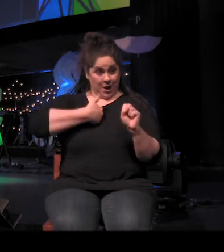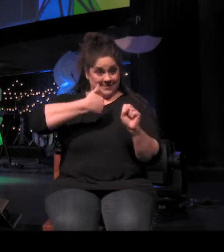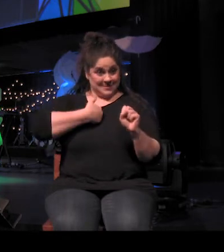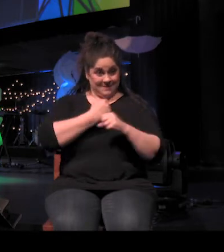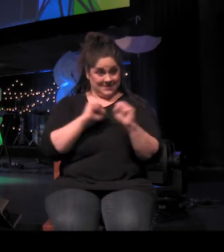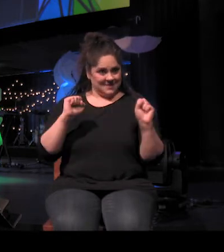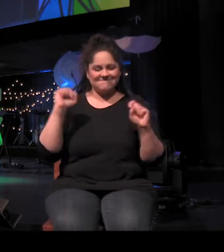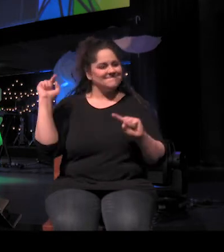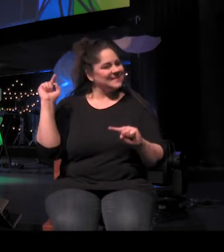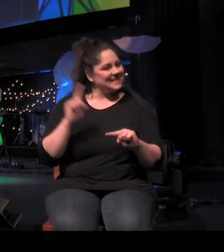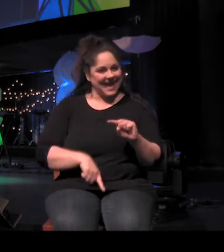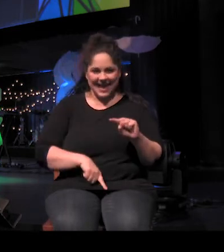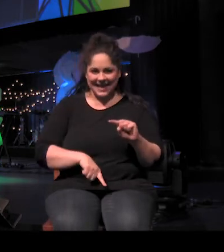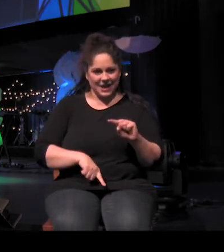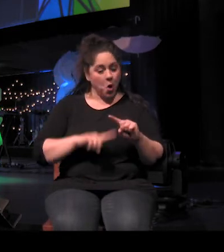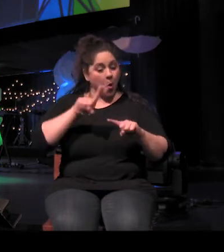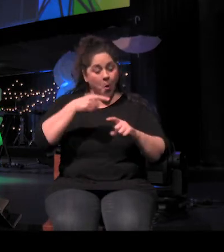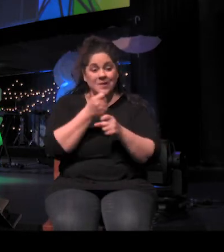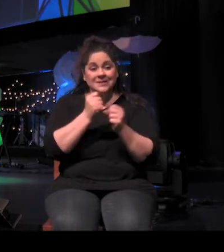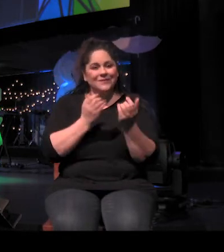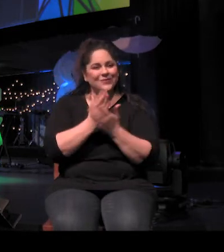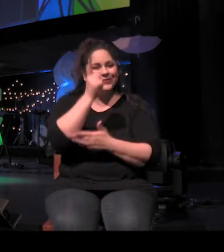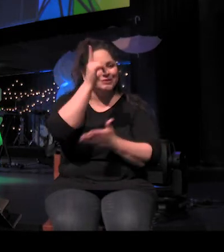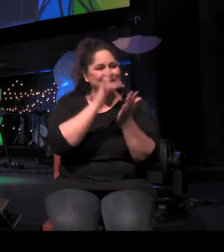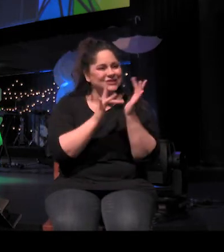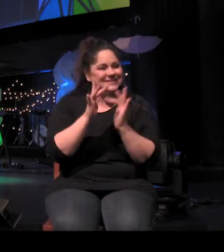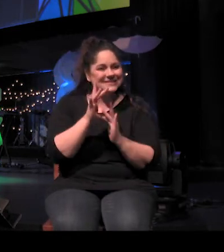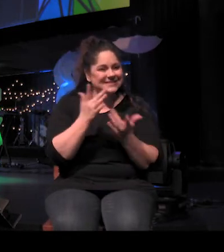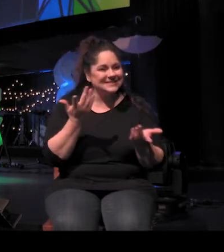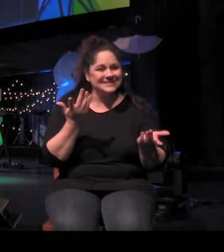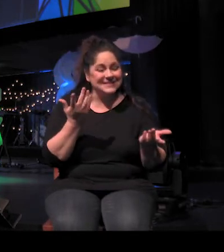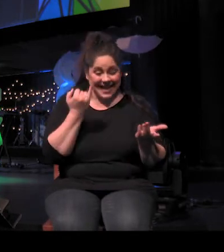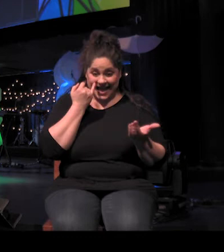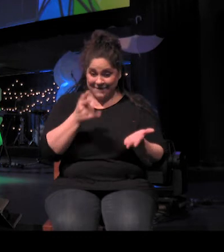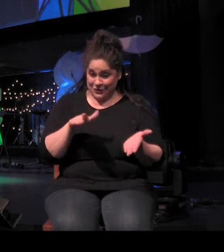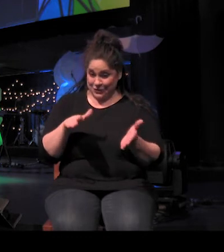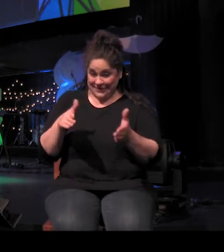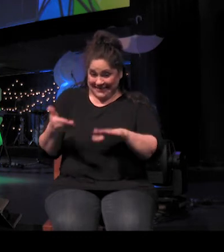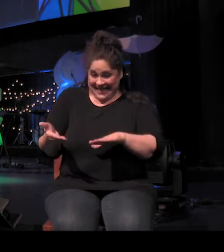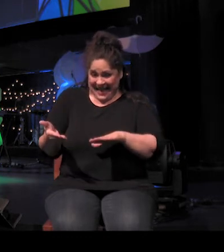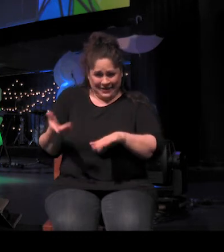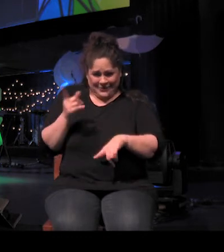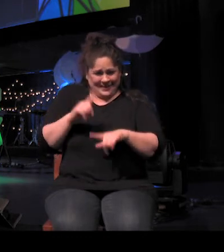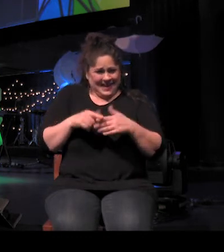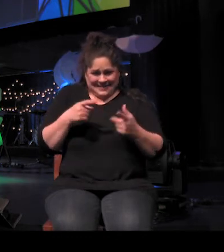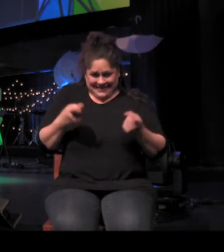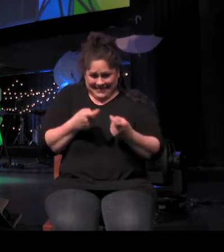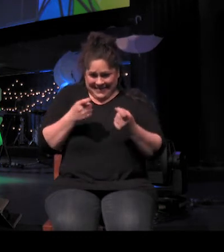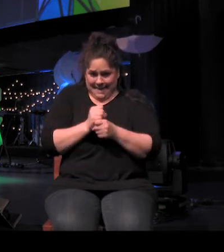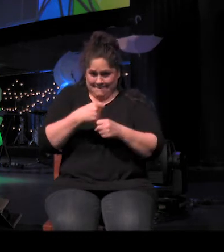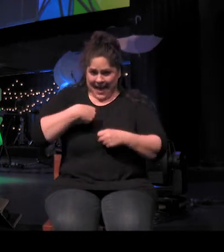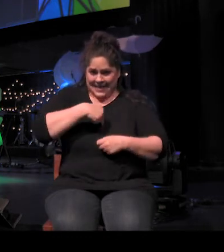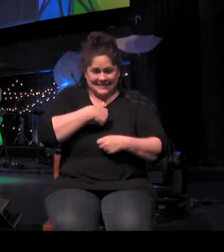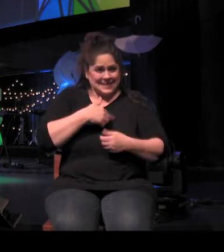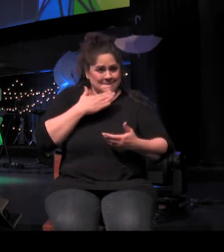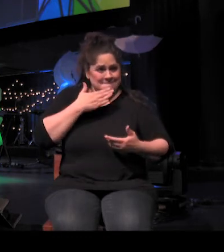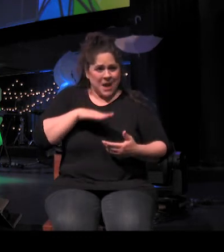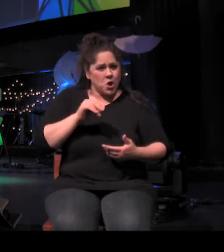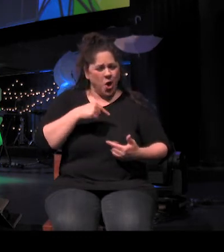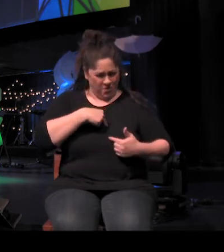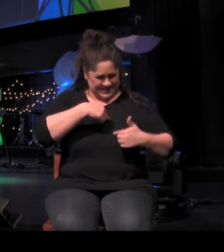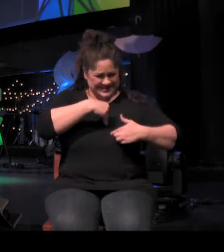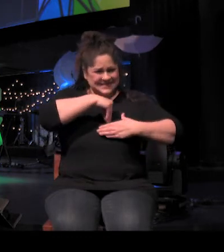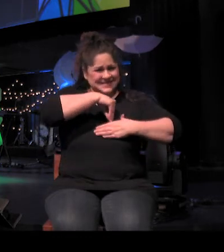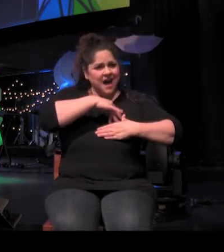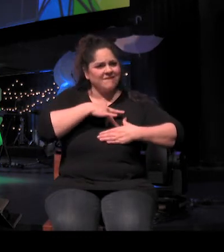Nothing. Because when you're dead, you really can't do anything to help yourself. Sin doesn't just make us bad, it makes us dead. And so